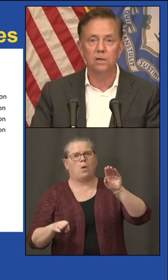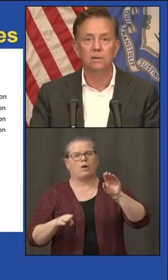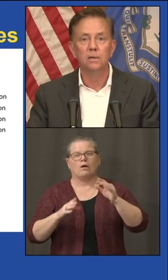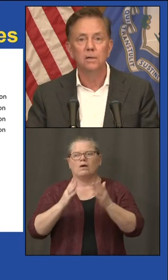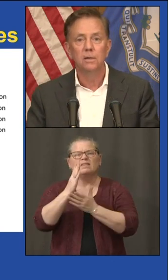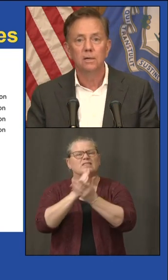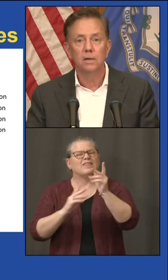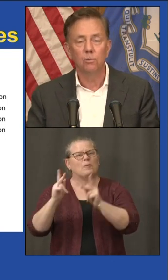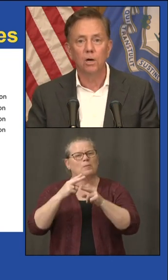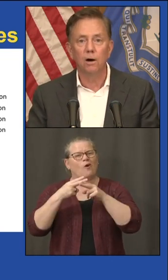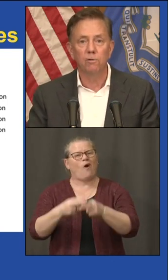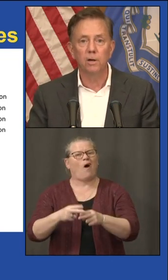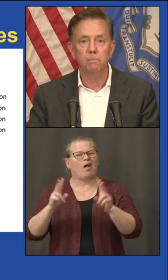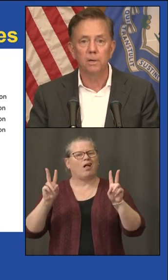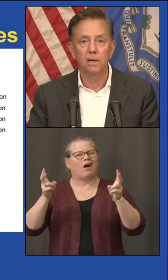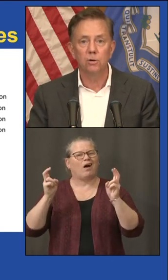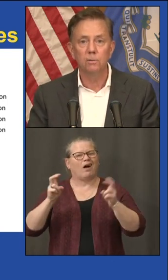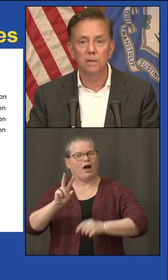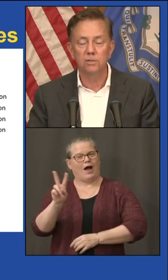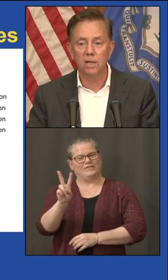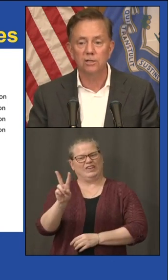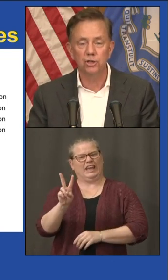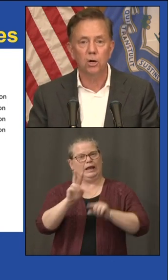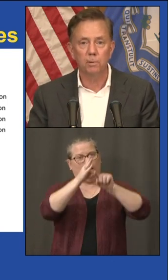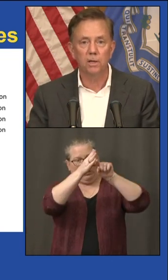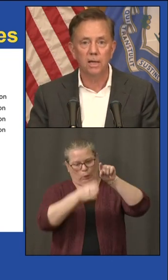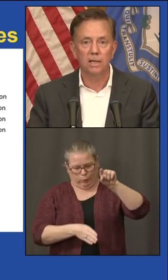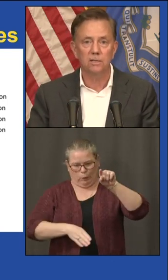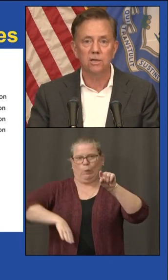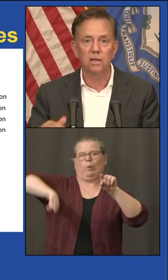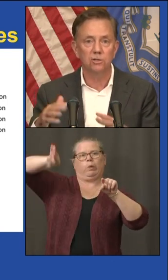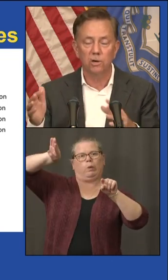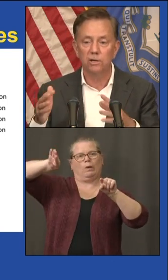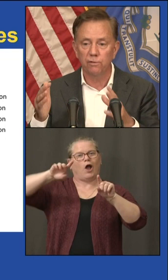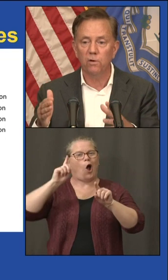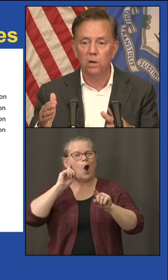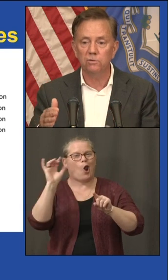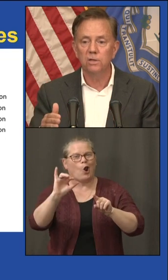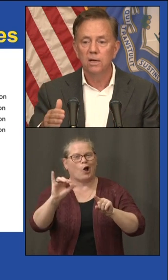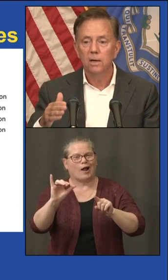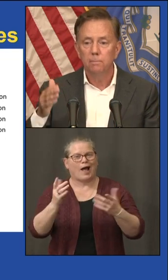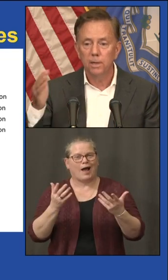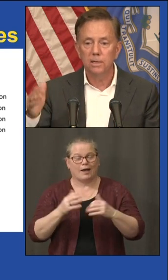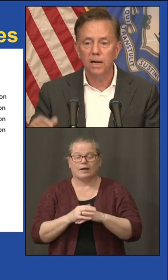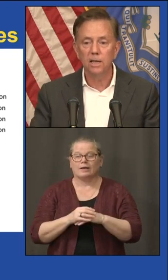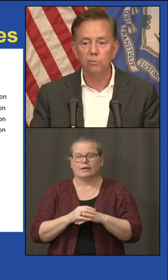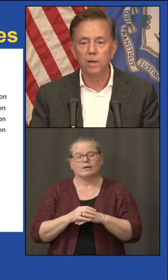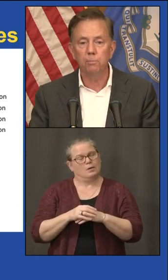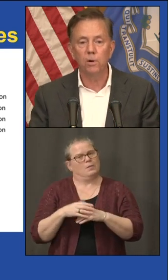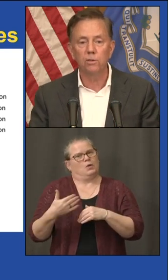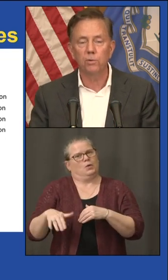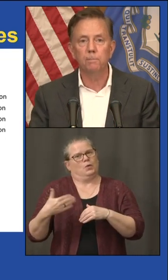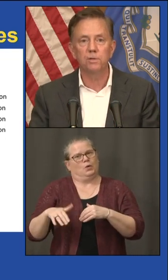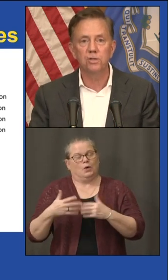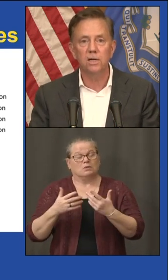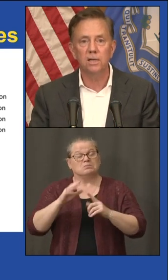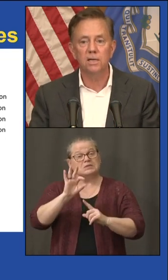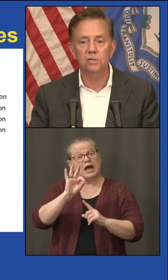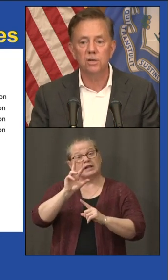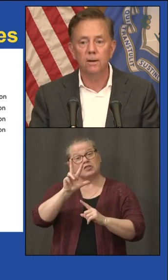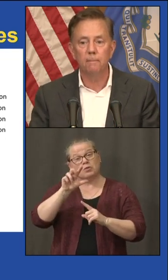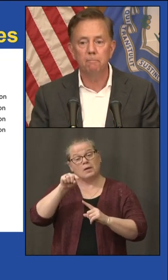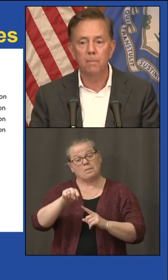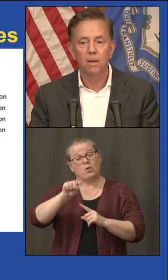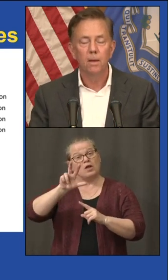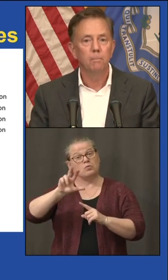V-shaped a recovery, but it's a lot sharper than that, the San Andreas fault. But 93.3%